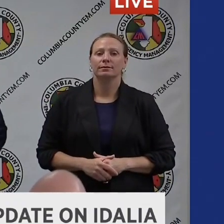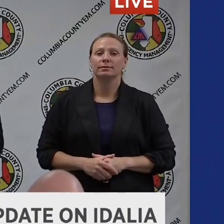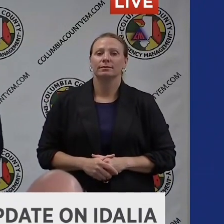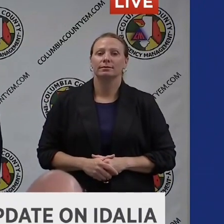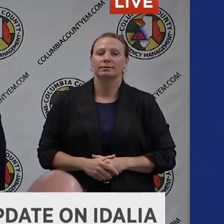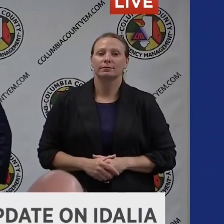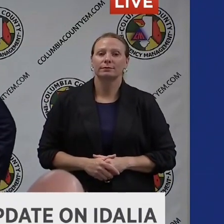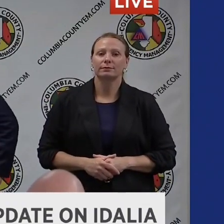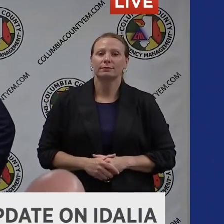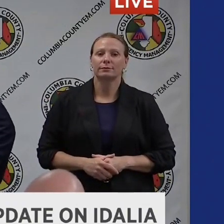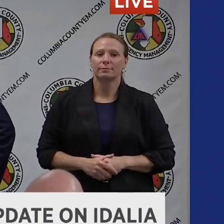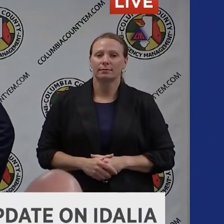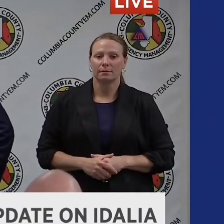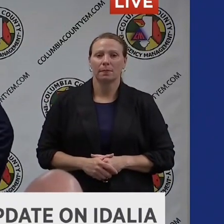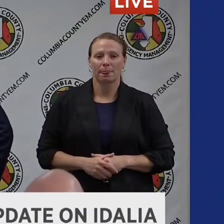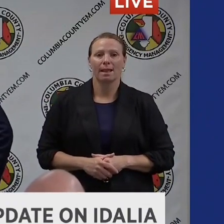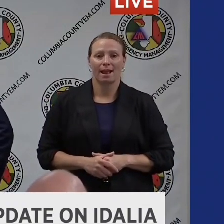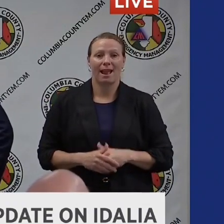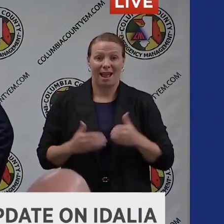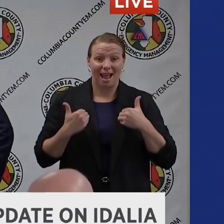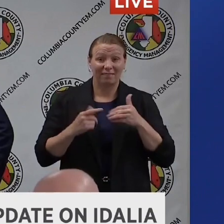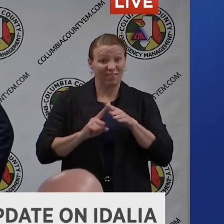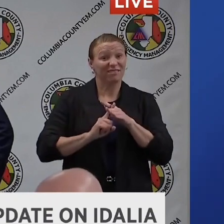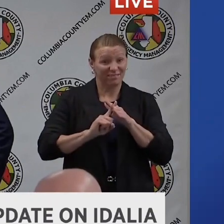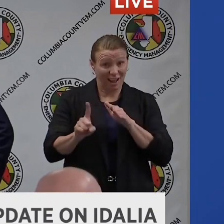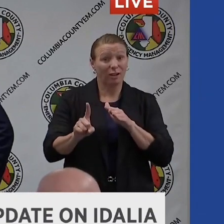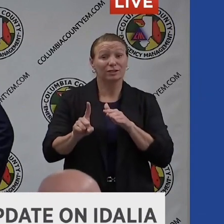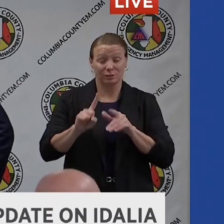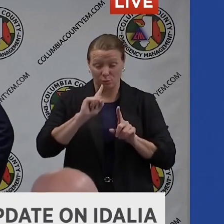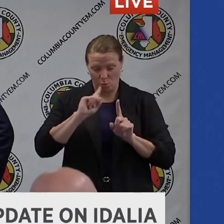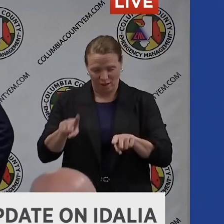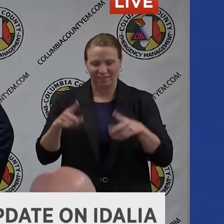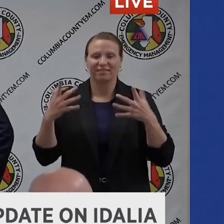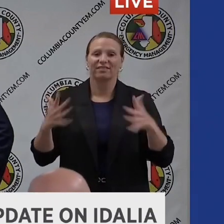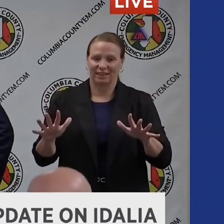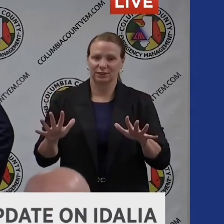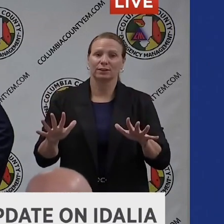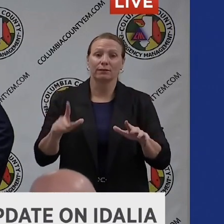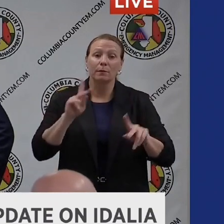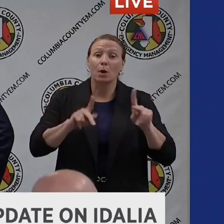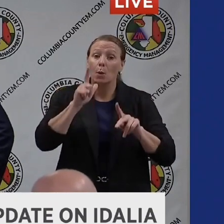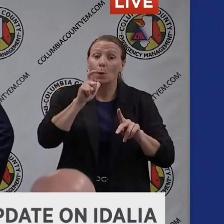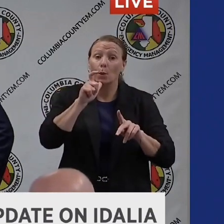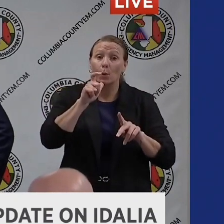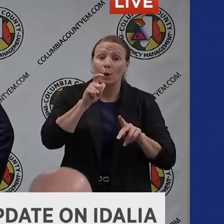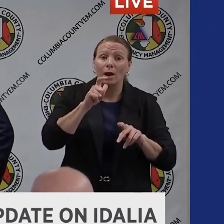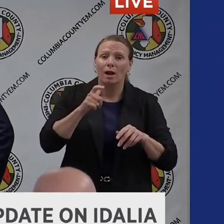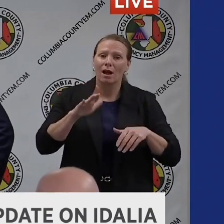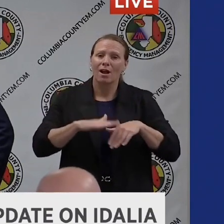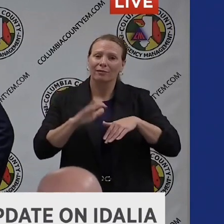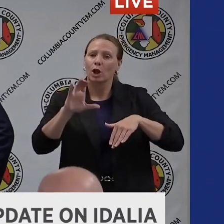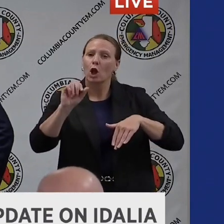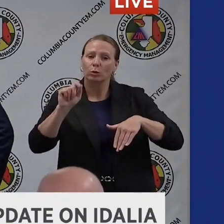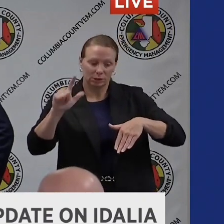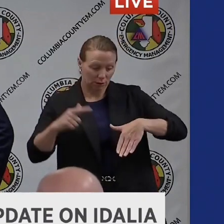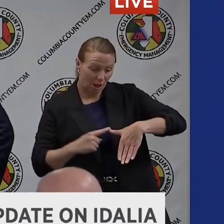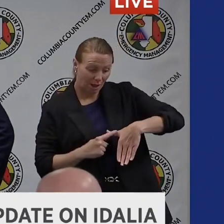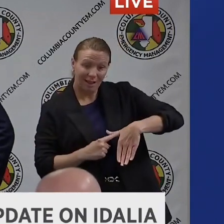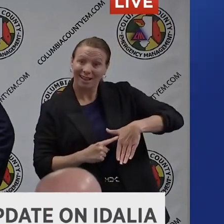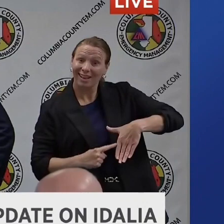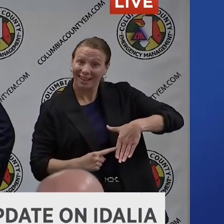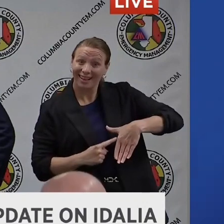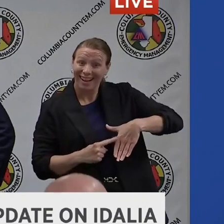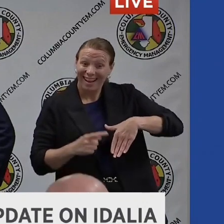have been evacuation orders issued for people on coastal areas, barrier